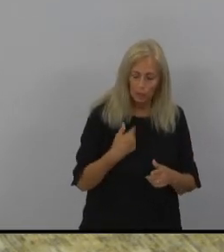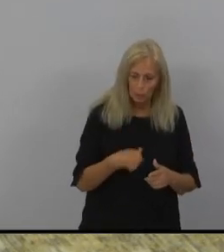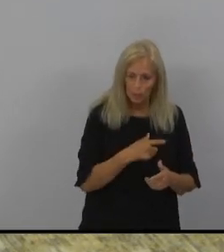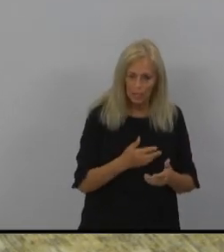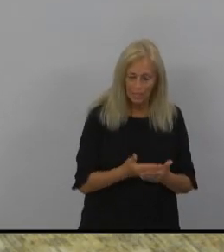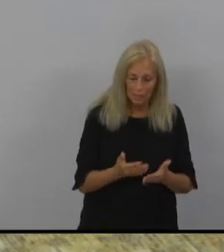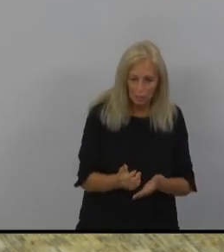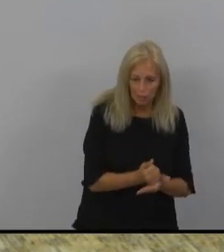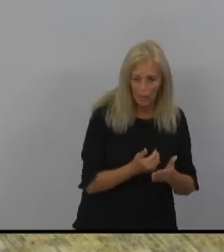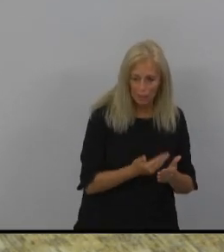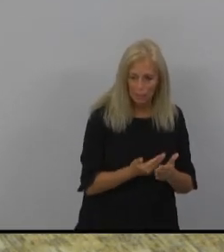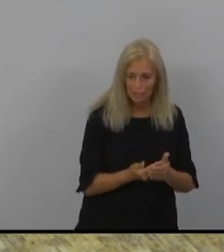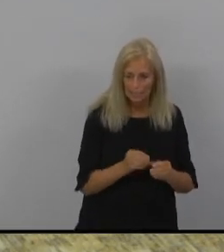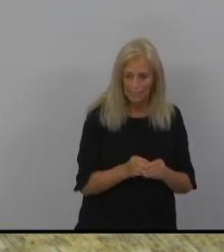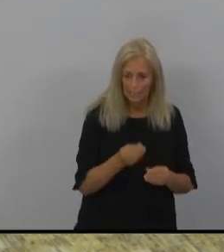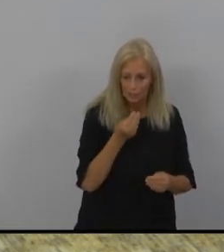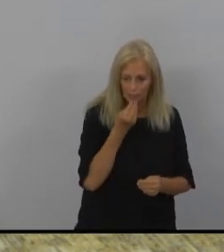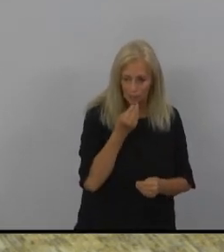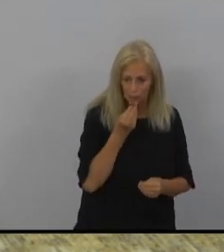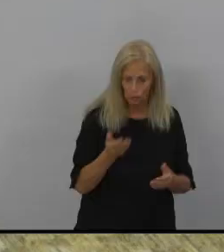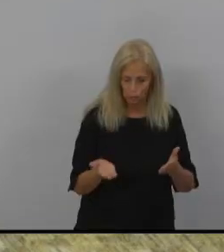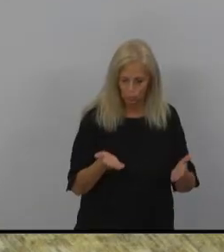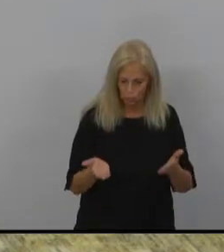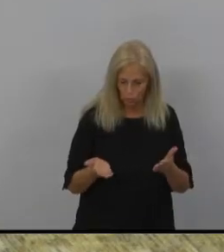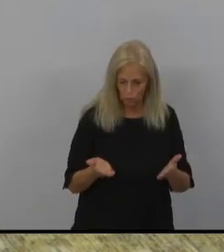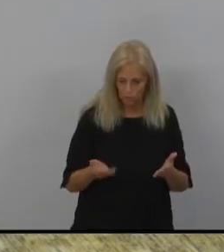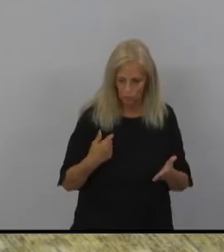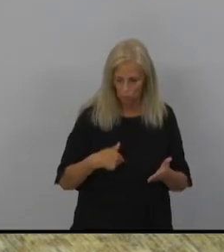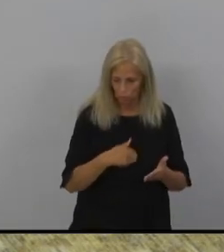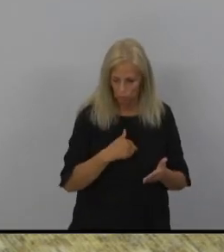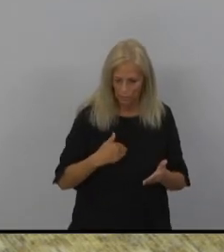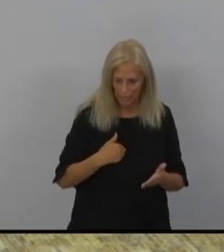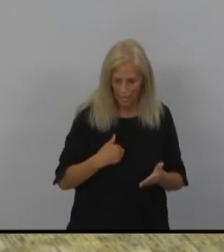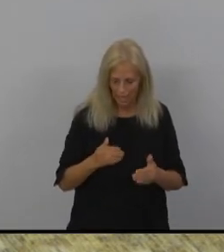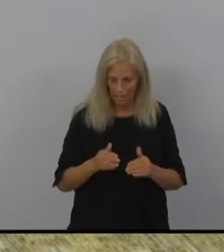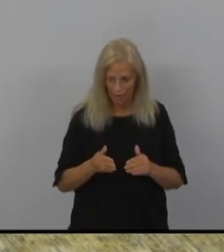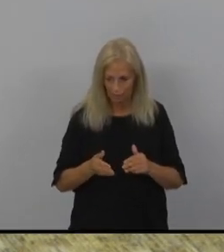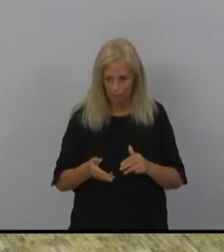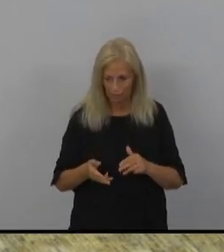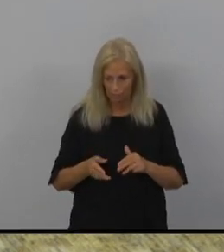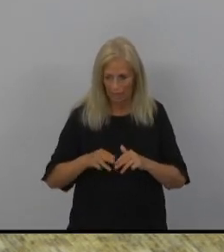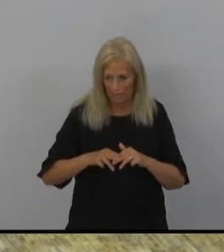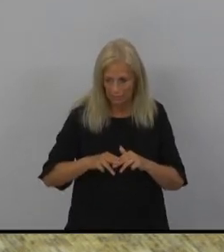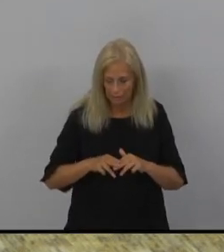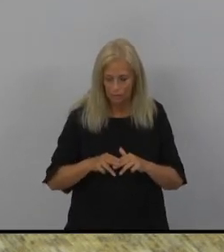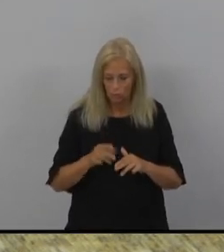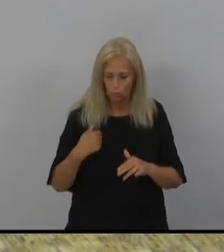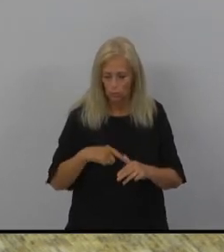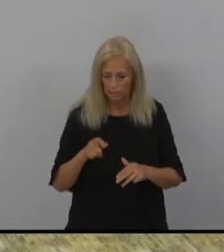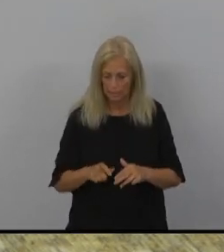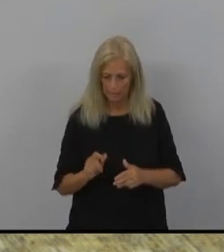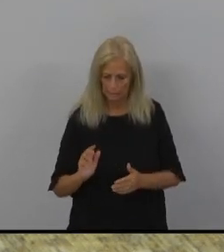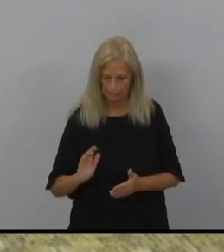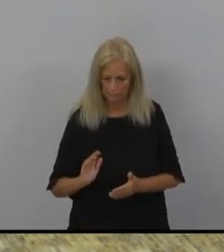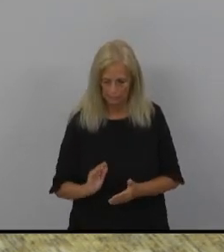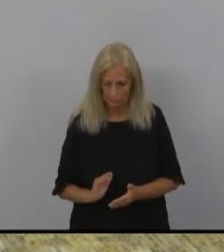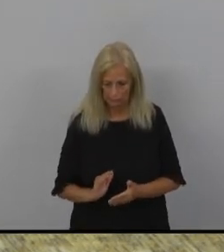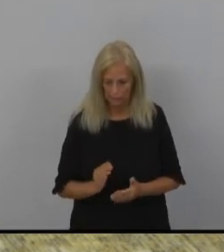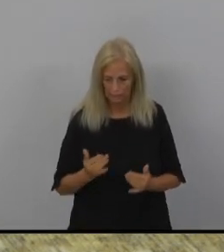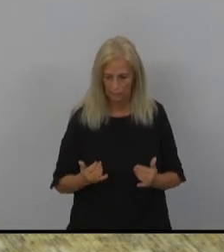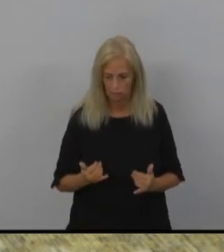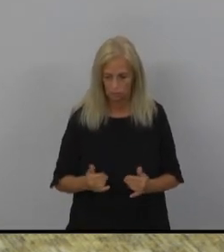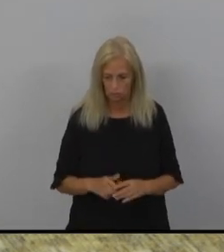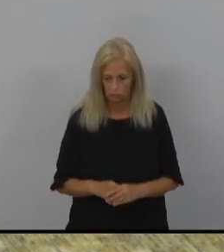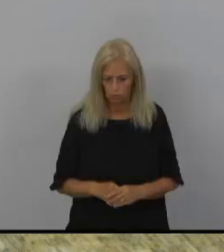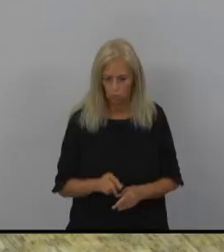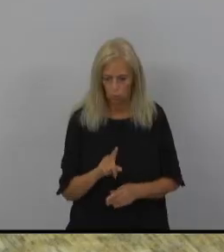food service program. And so we have an excess fund balance here, and we need to draw that down. Right now, we